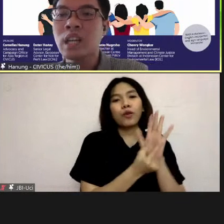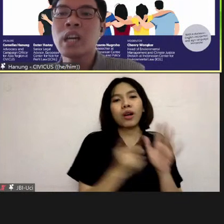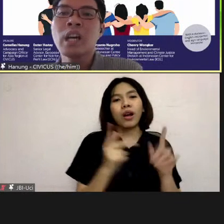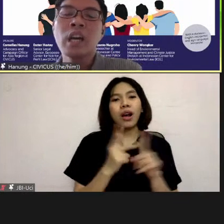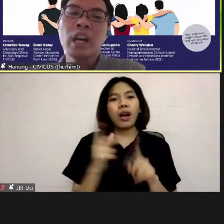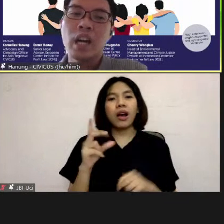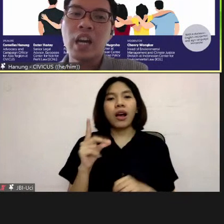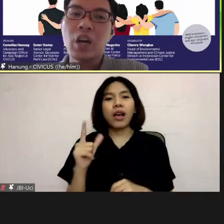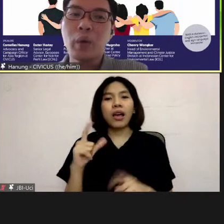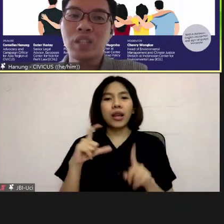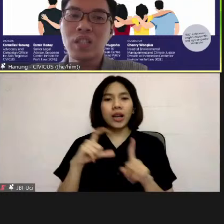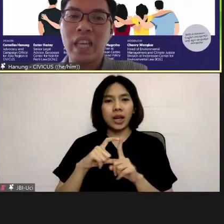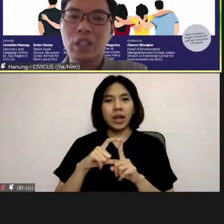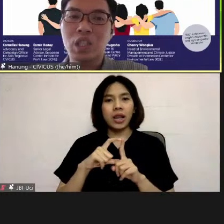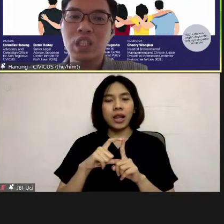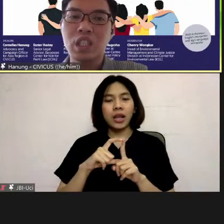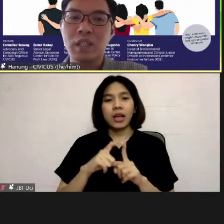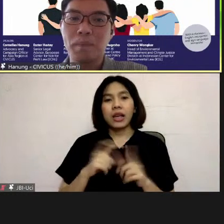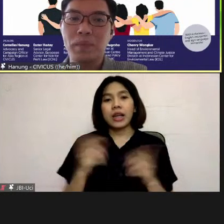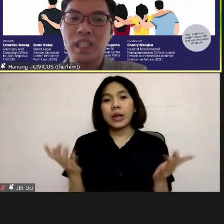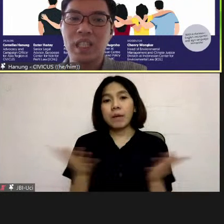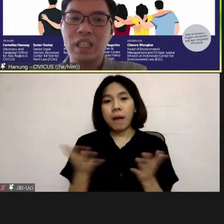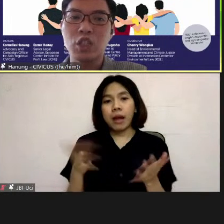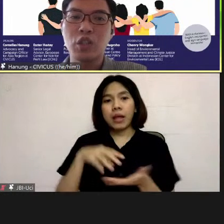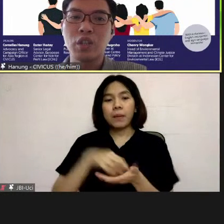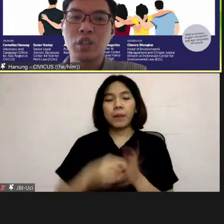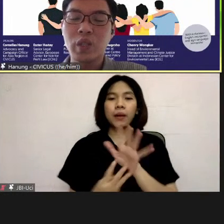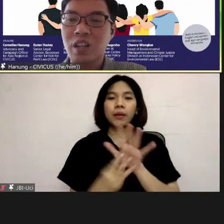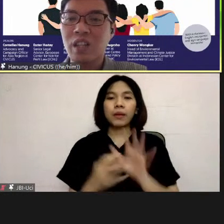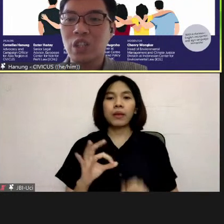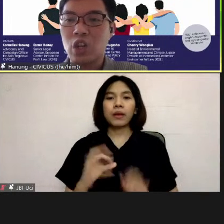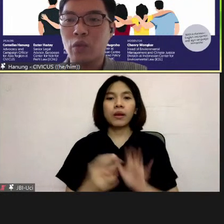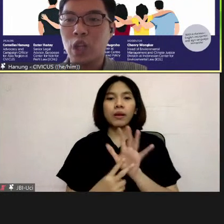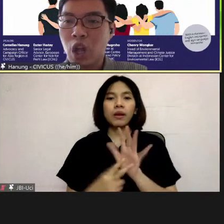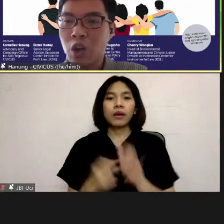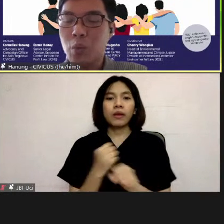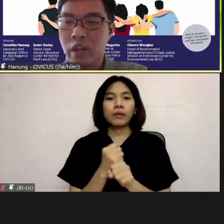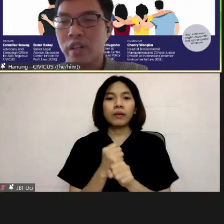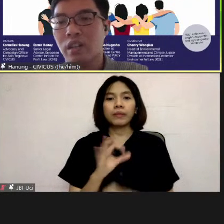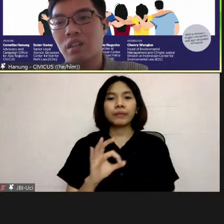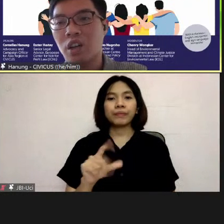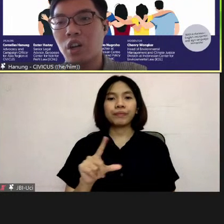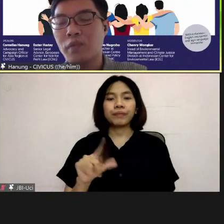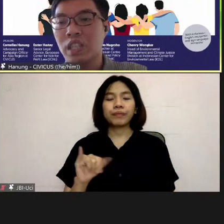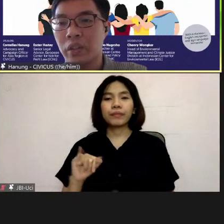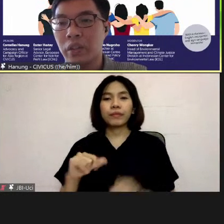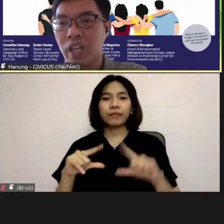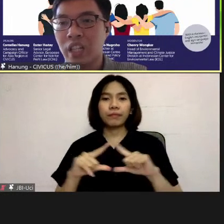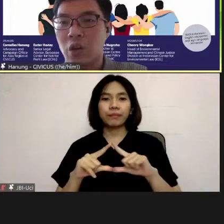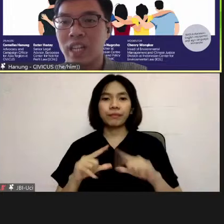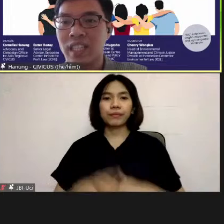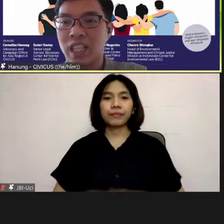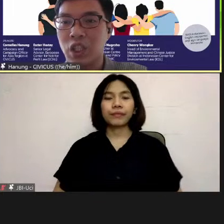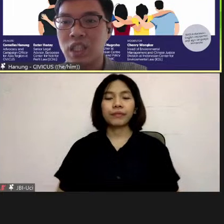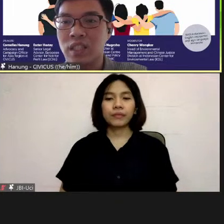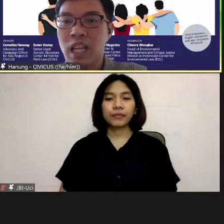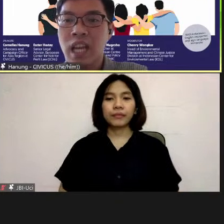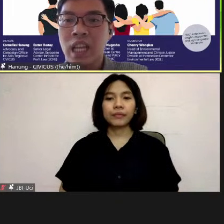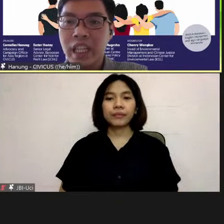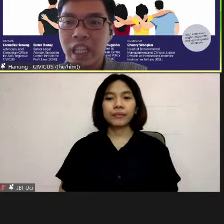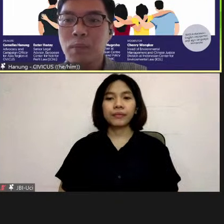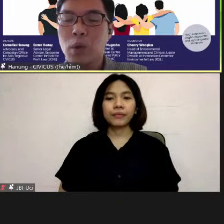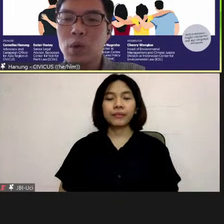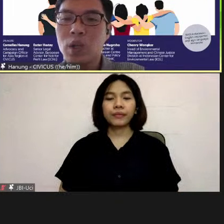2021, which is actually the result of a long work of the civil society